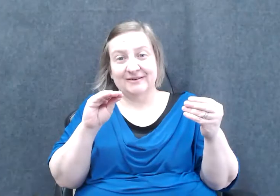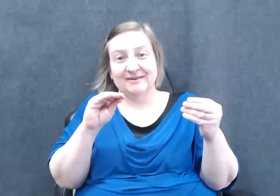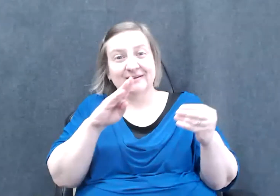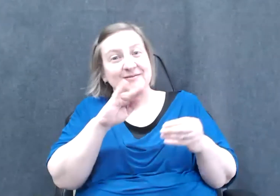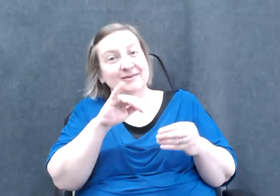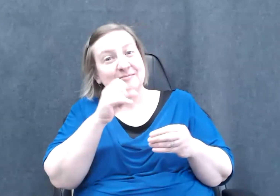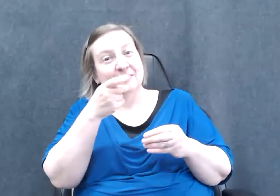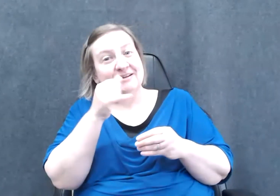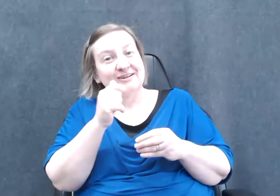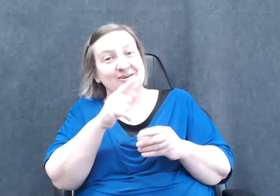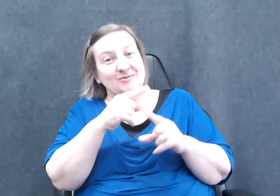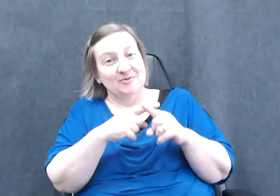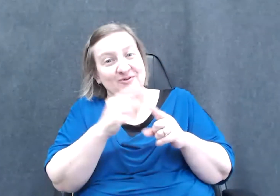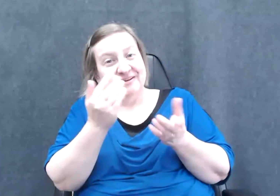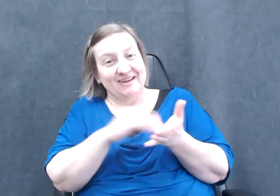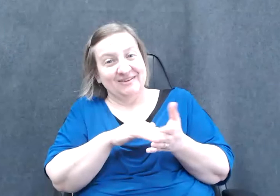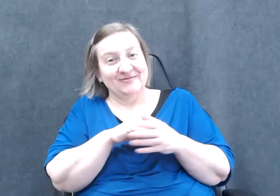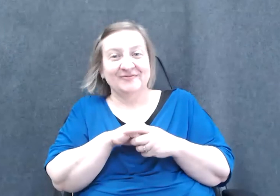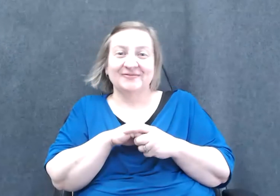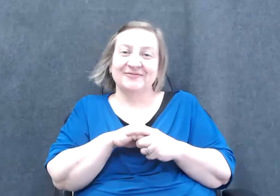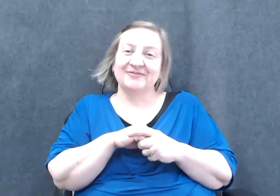Bipasha, you are on mute again.